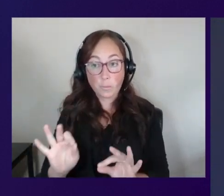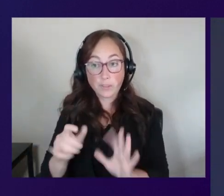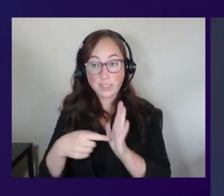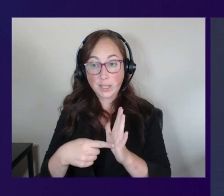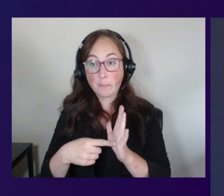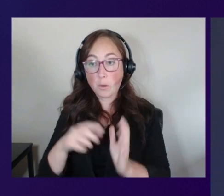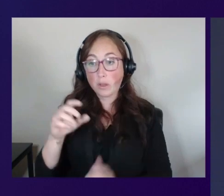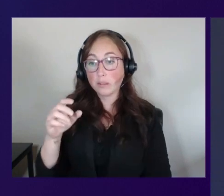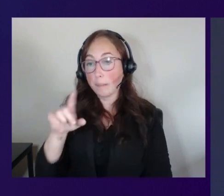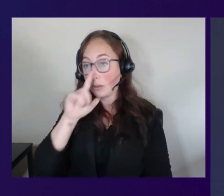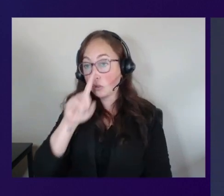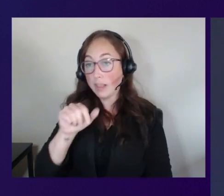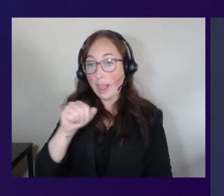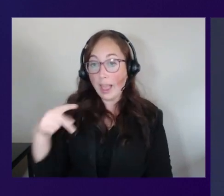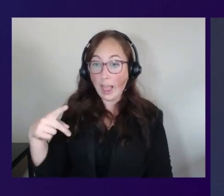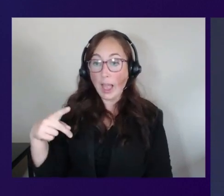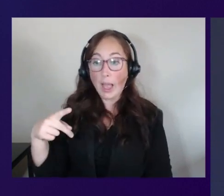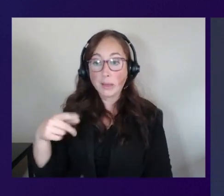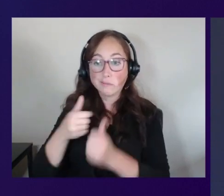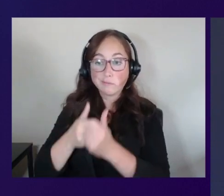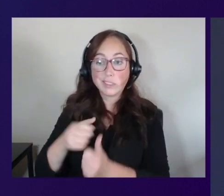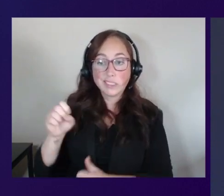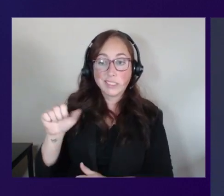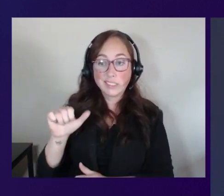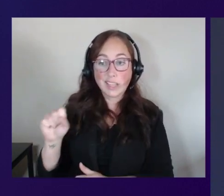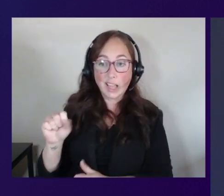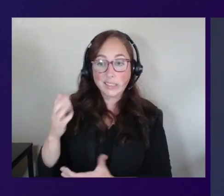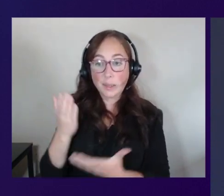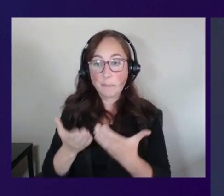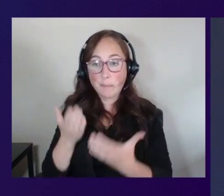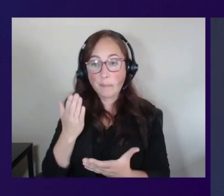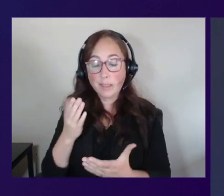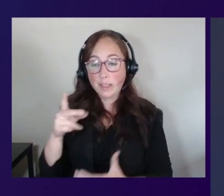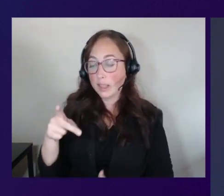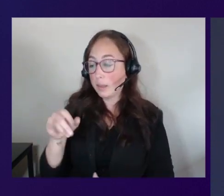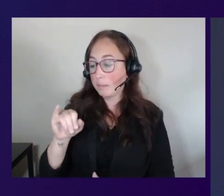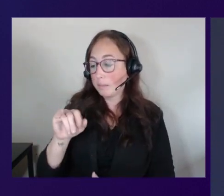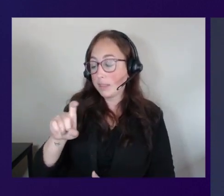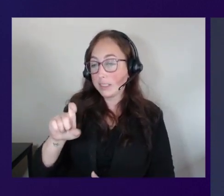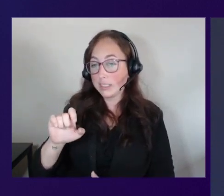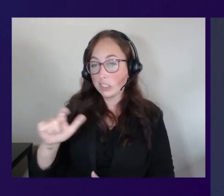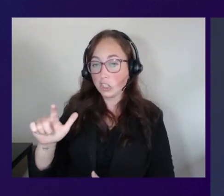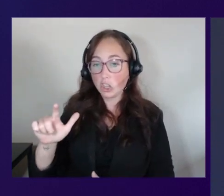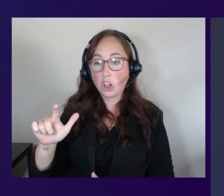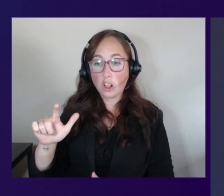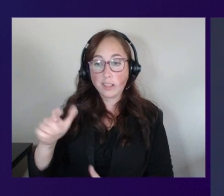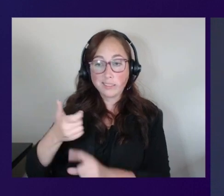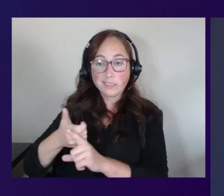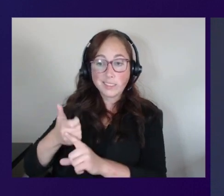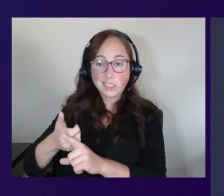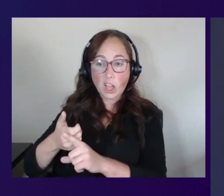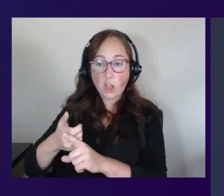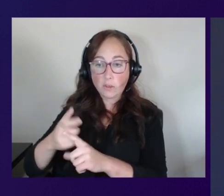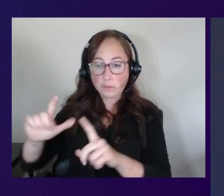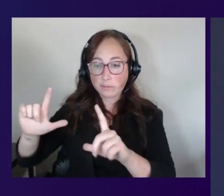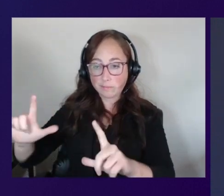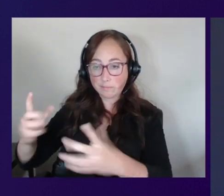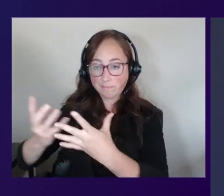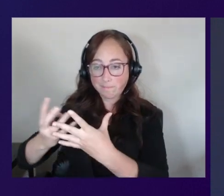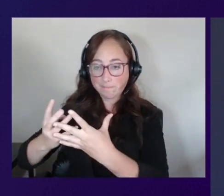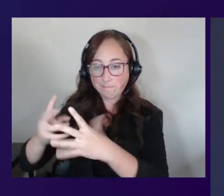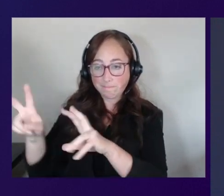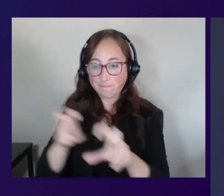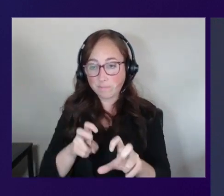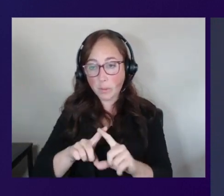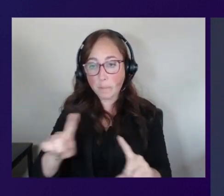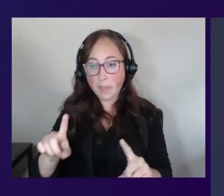SaaSifying that application. That data is not really, maybe the pixels are being transferred to that tablet, but the data itself isn't even